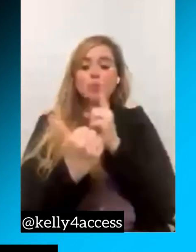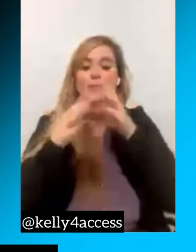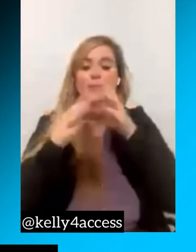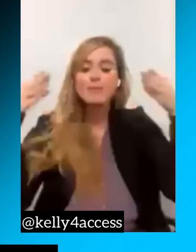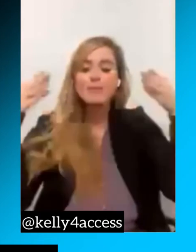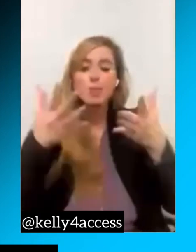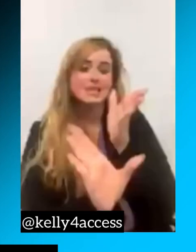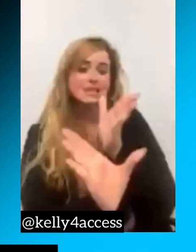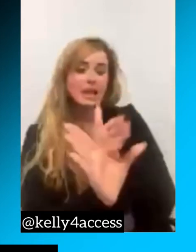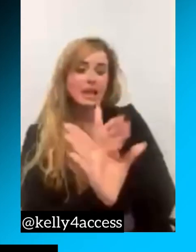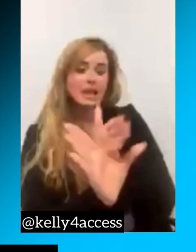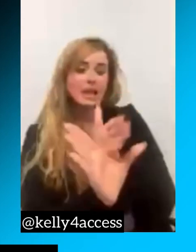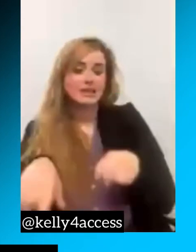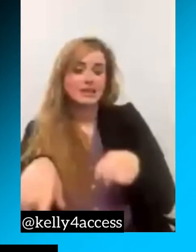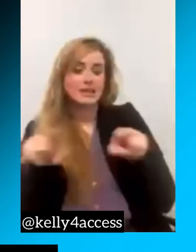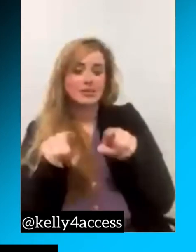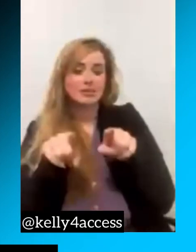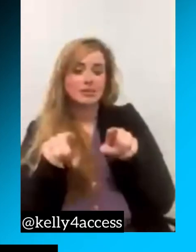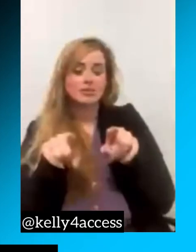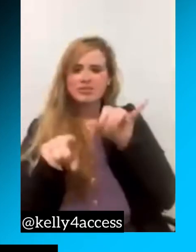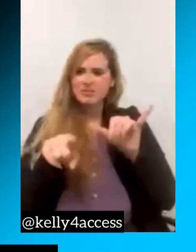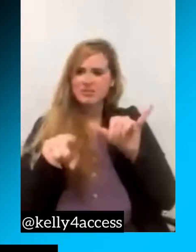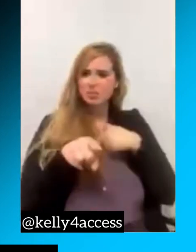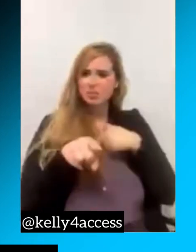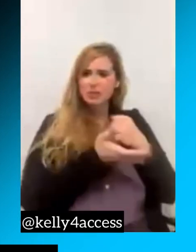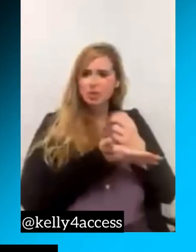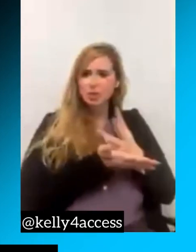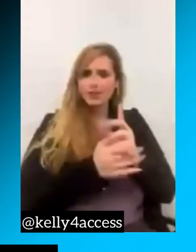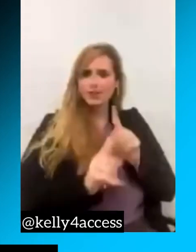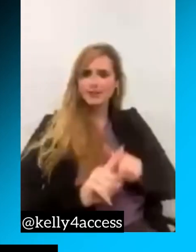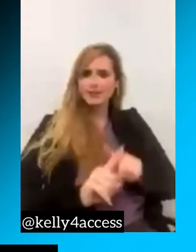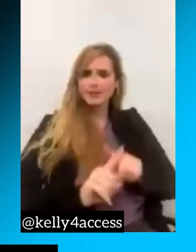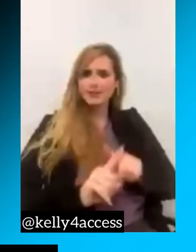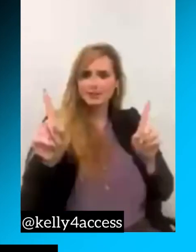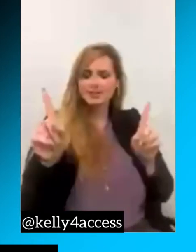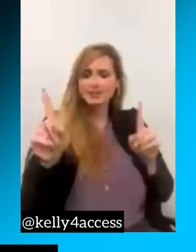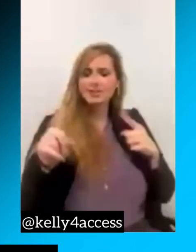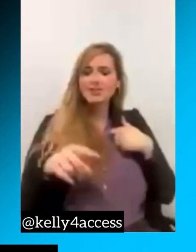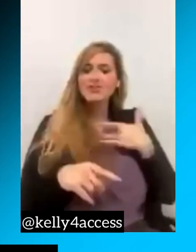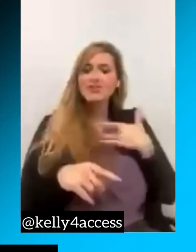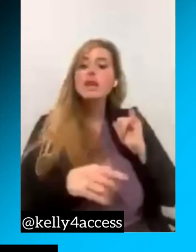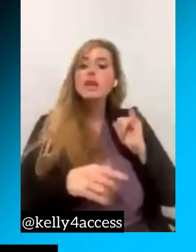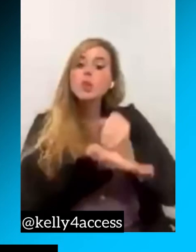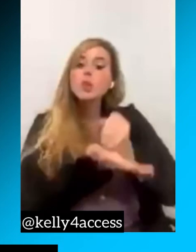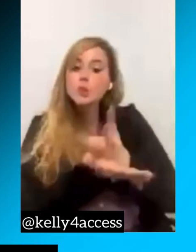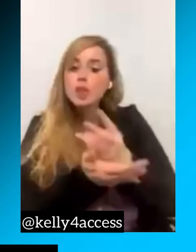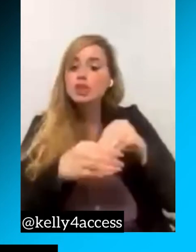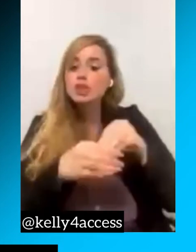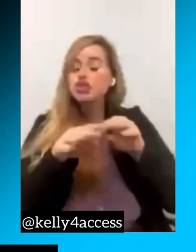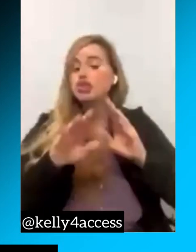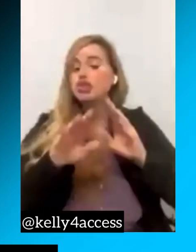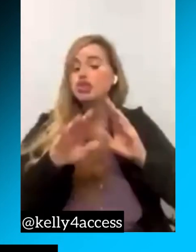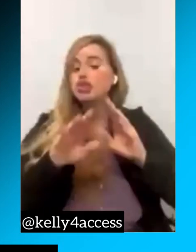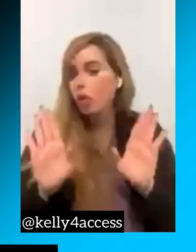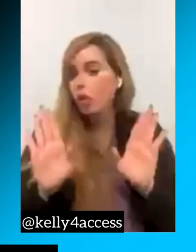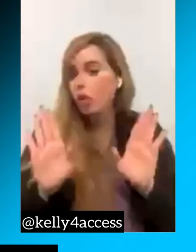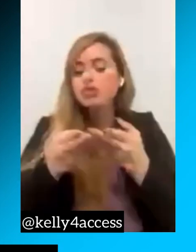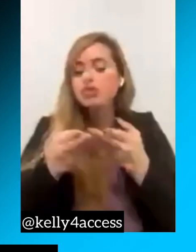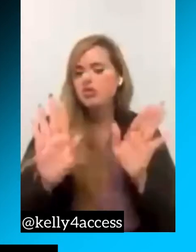psychologists, which are different than social workers. And I think that social workers, in general, again, another generalization, so kind of a